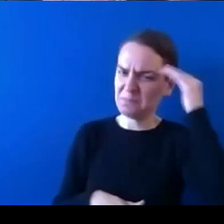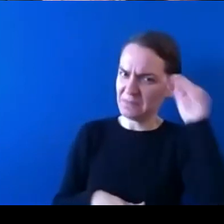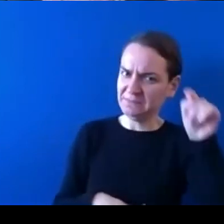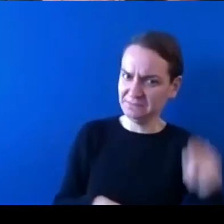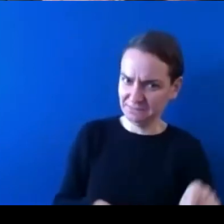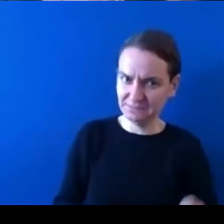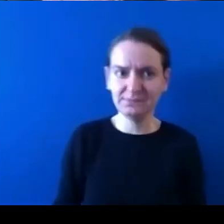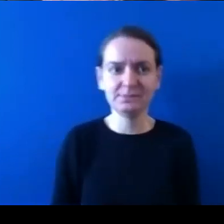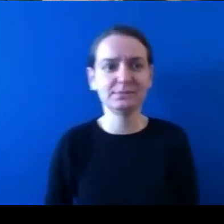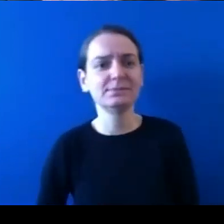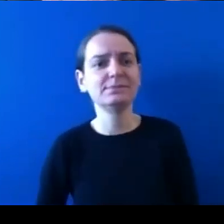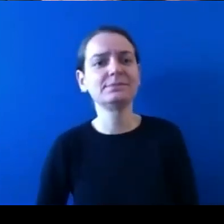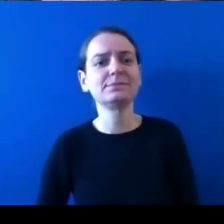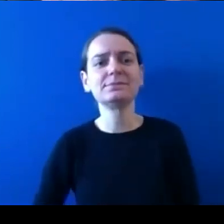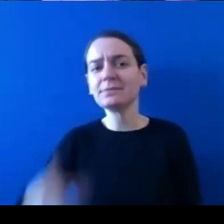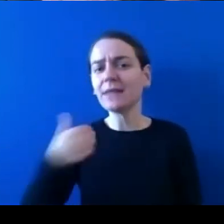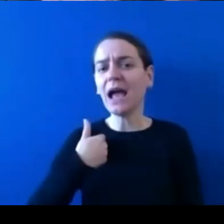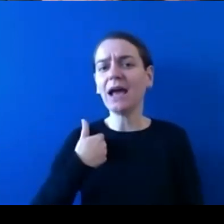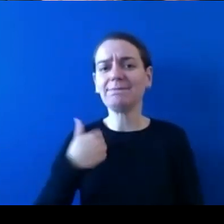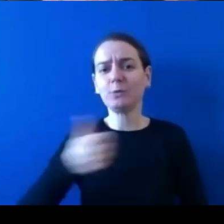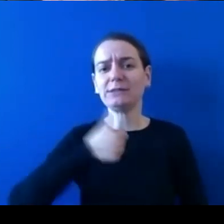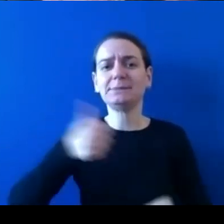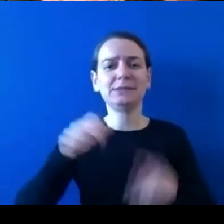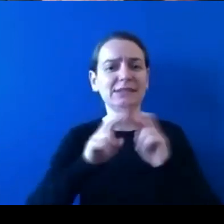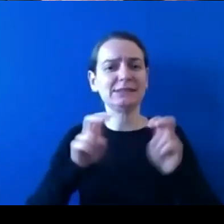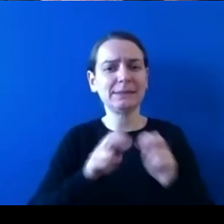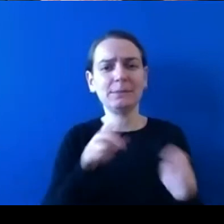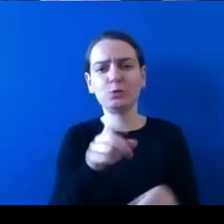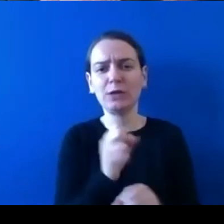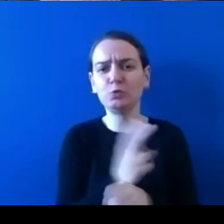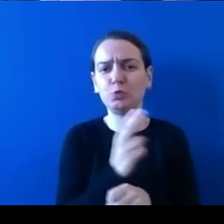a handout on Are You O&M Ready for College,